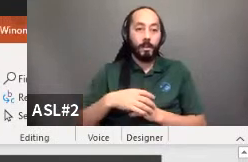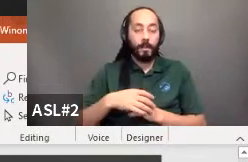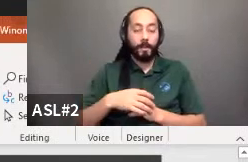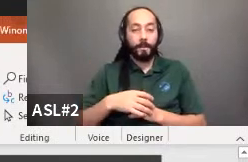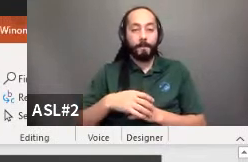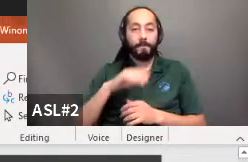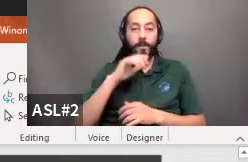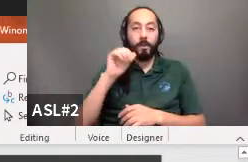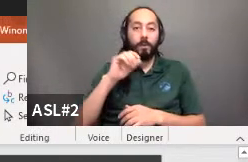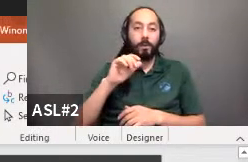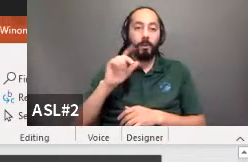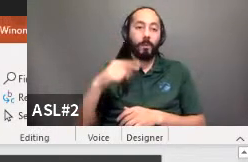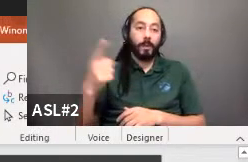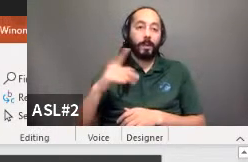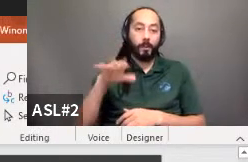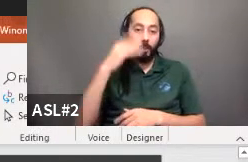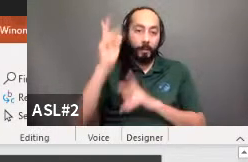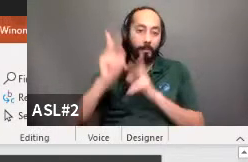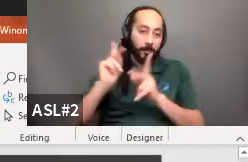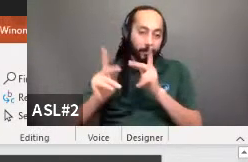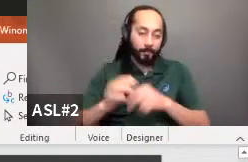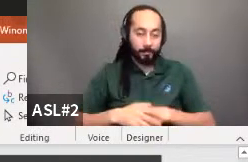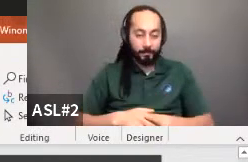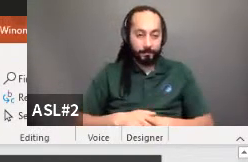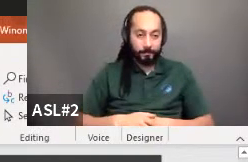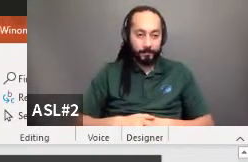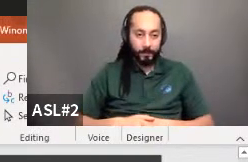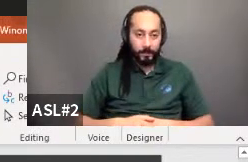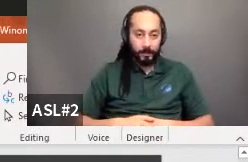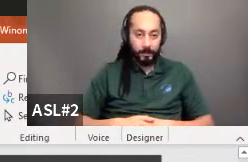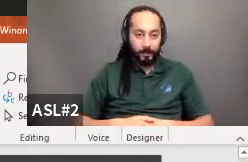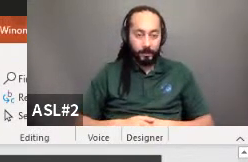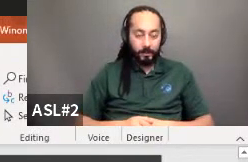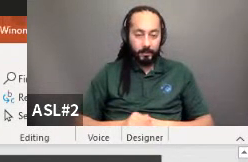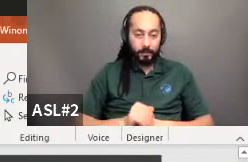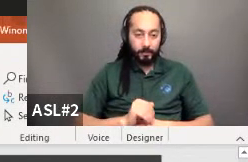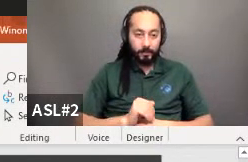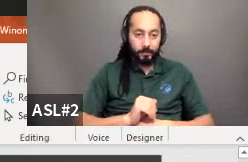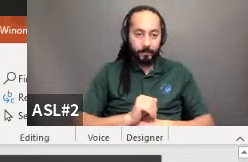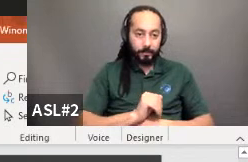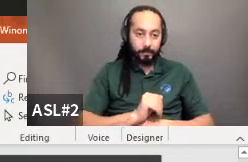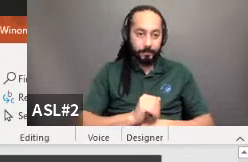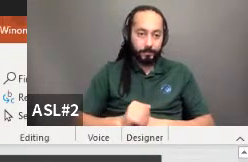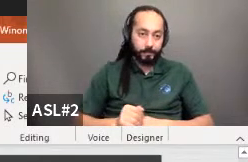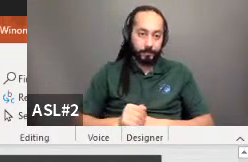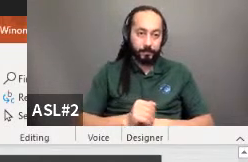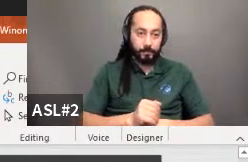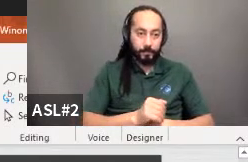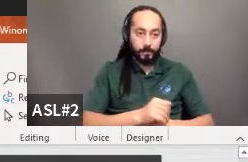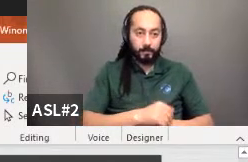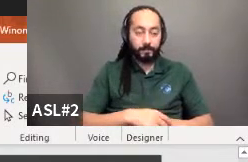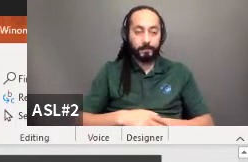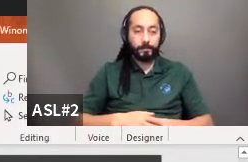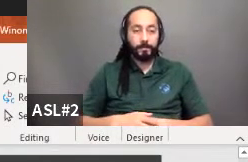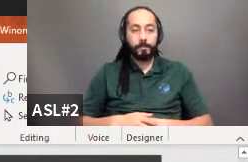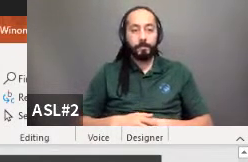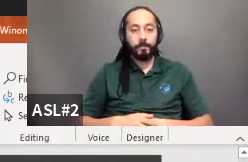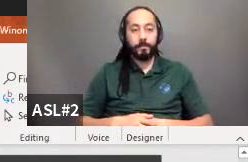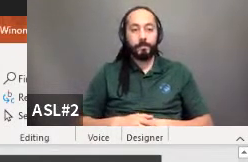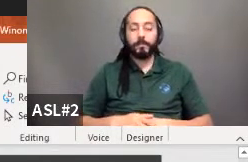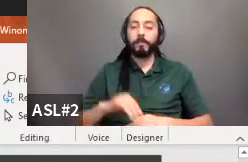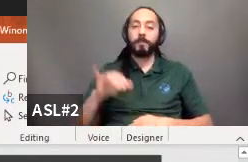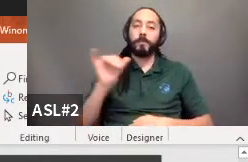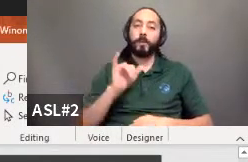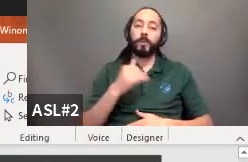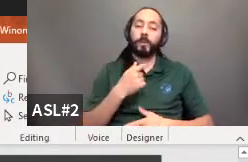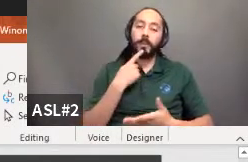colonial people. And, you know, just to say that, you know, in this moment that we have a lot of our work